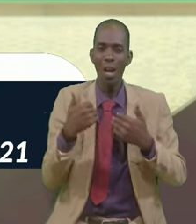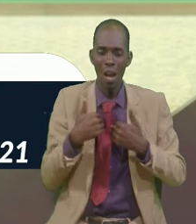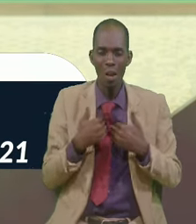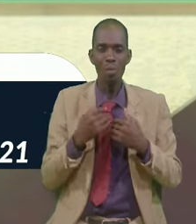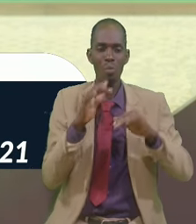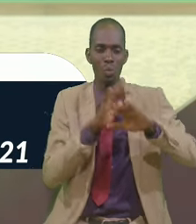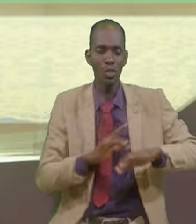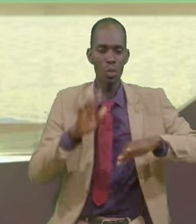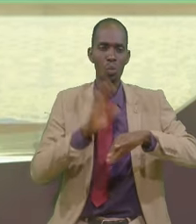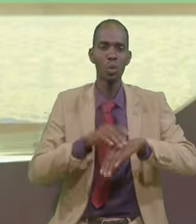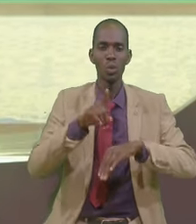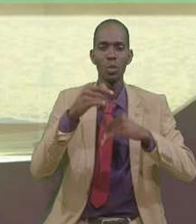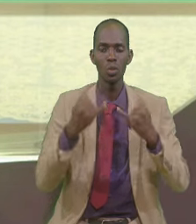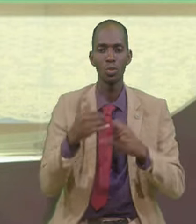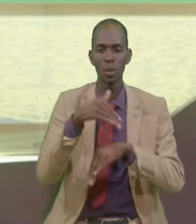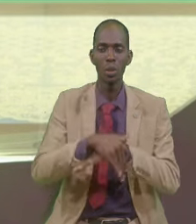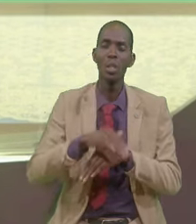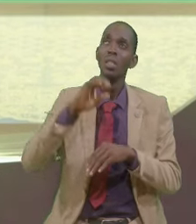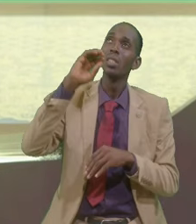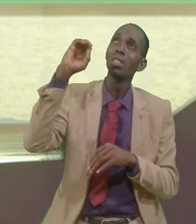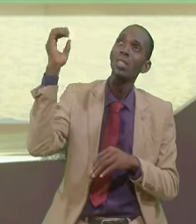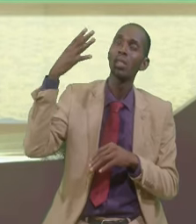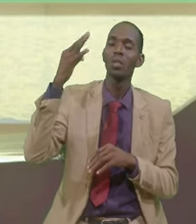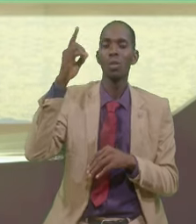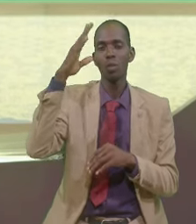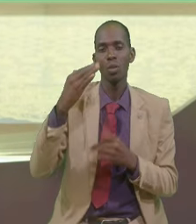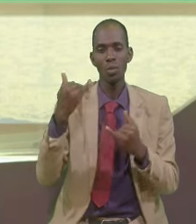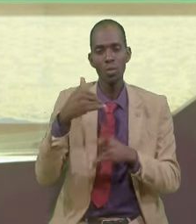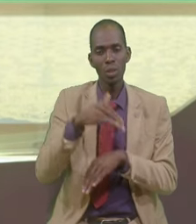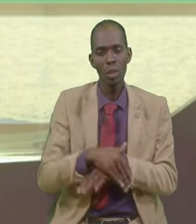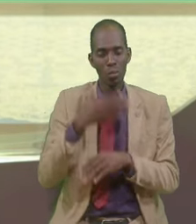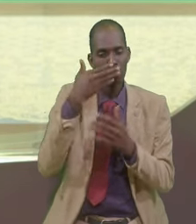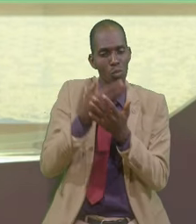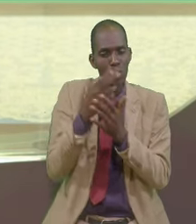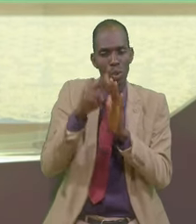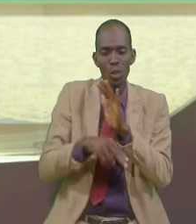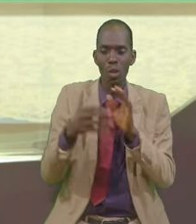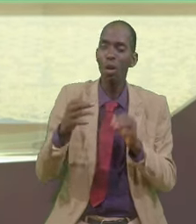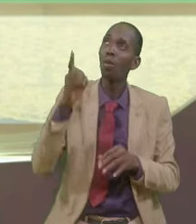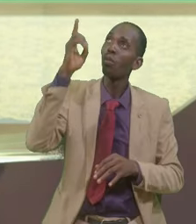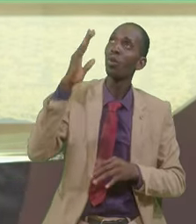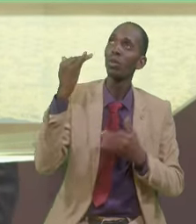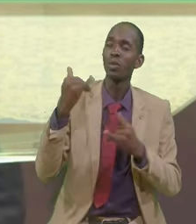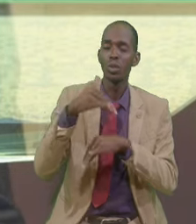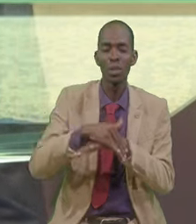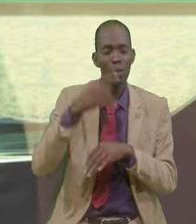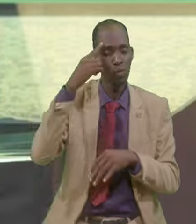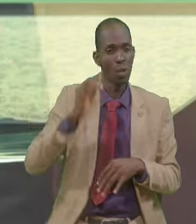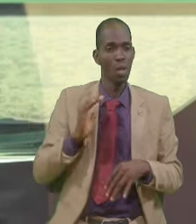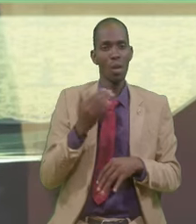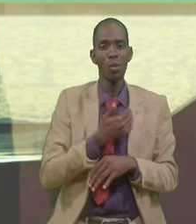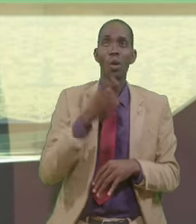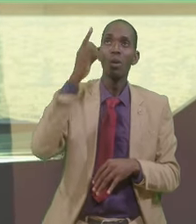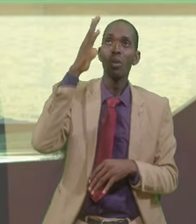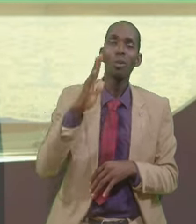Mercy tonight, grace tonight, the goodness of God tonight, and to our God, for he will abundantly pardon. For my thoughts are